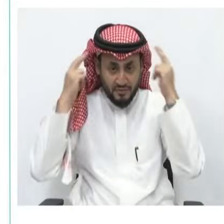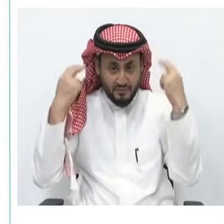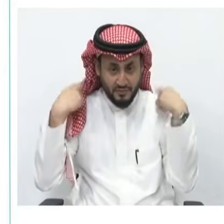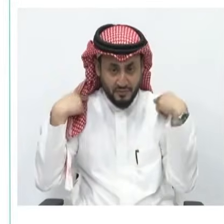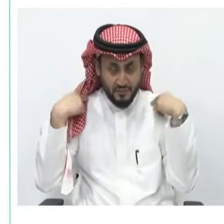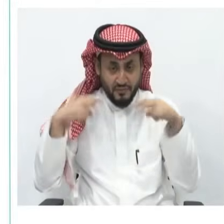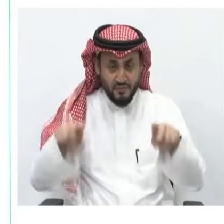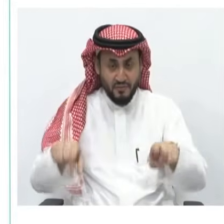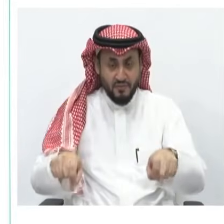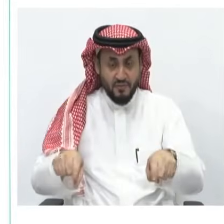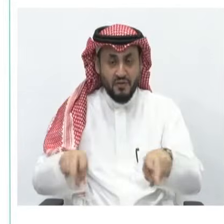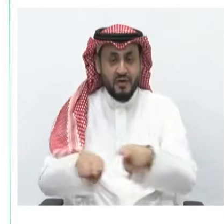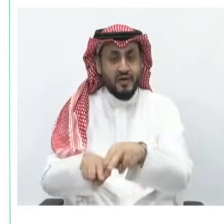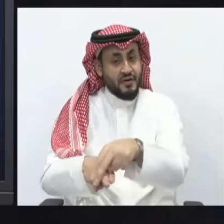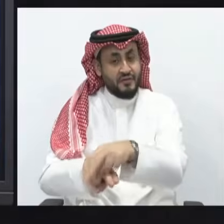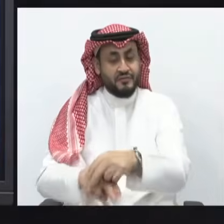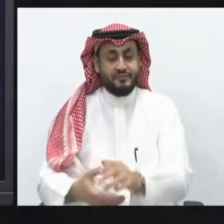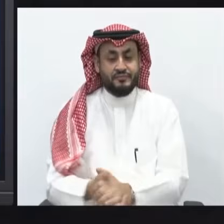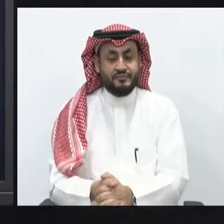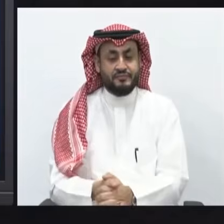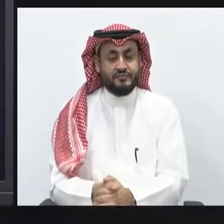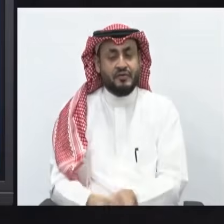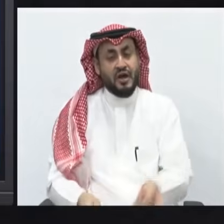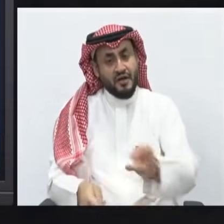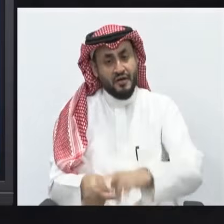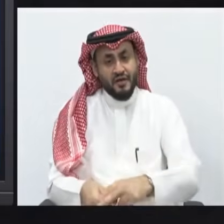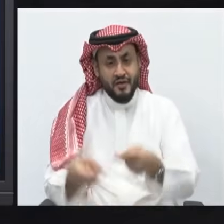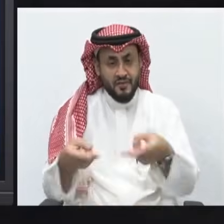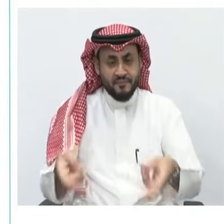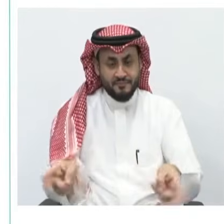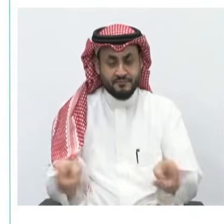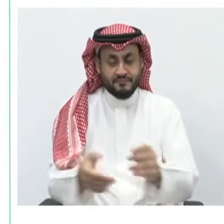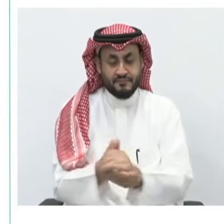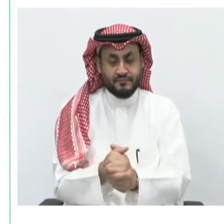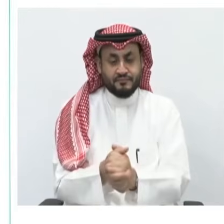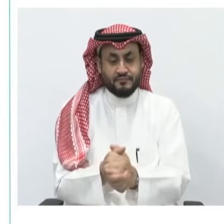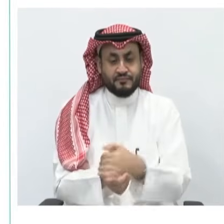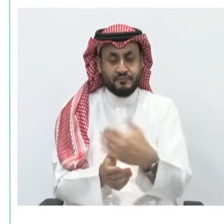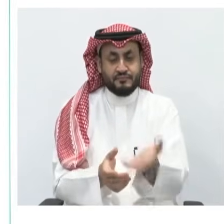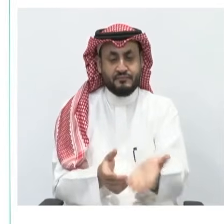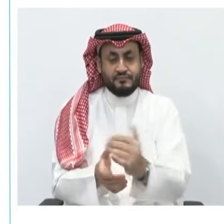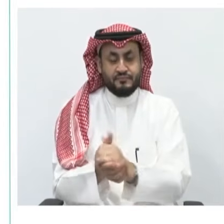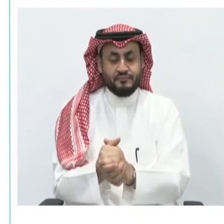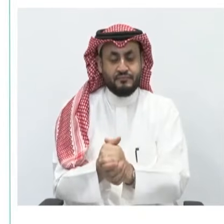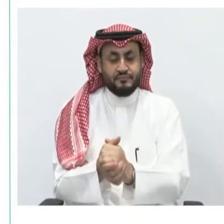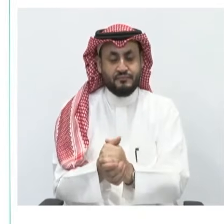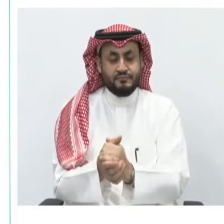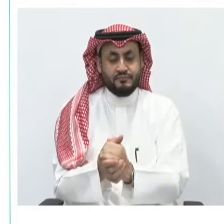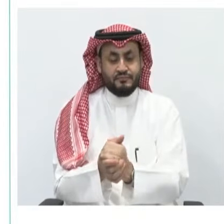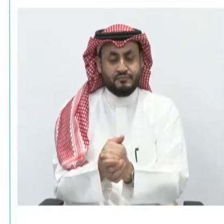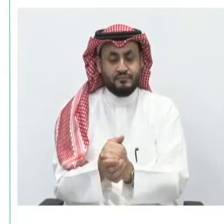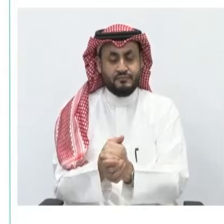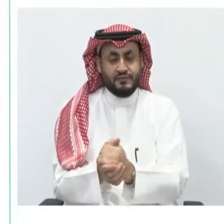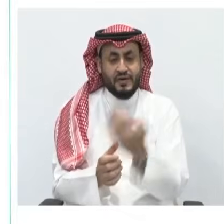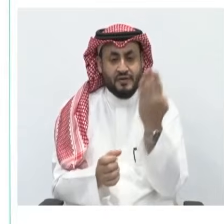Head, shoulders, knees and toes. Excellent. Okay, before we start, let's